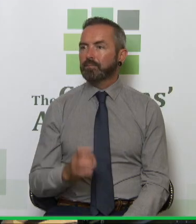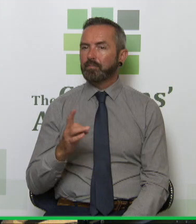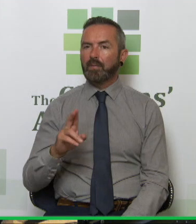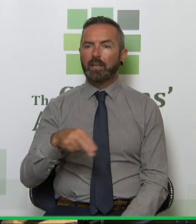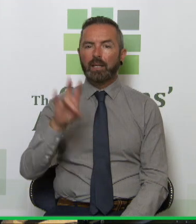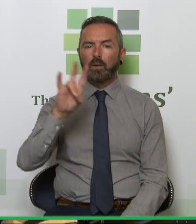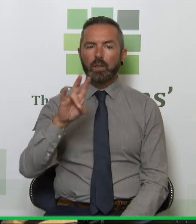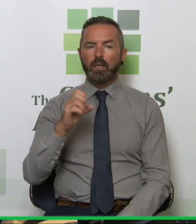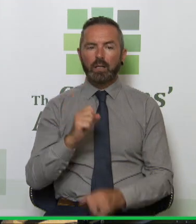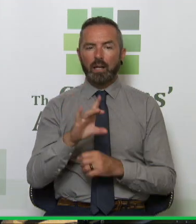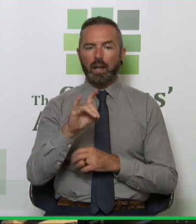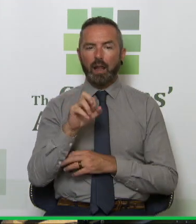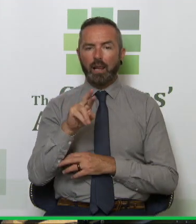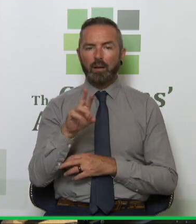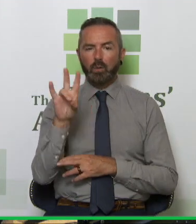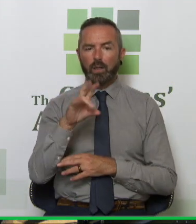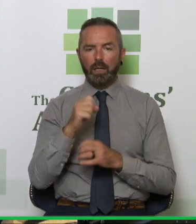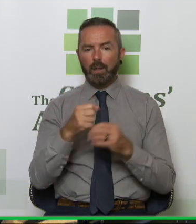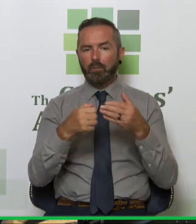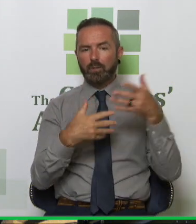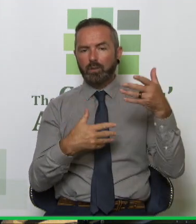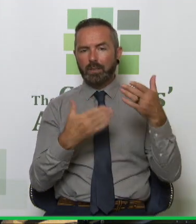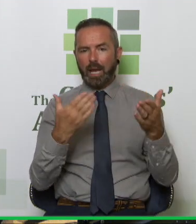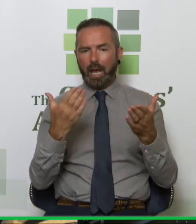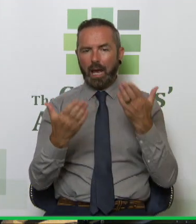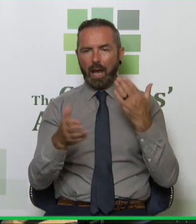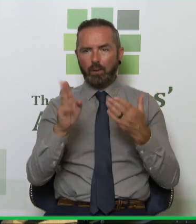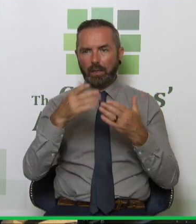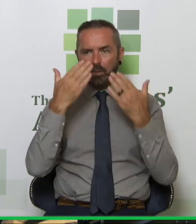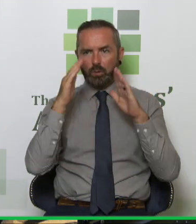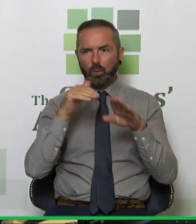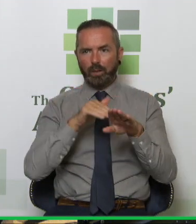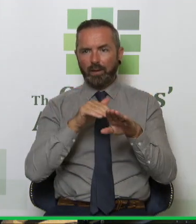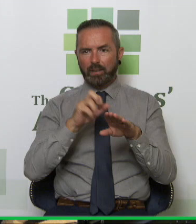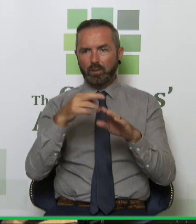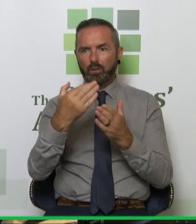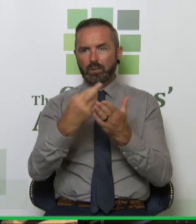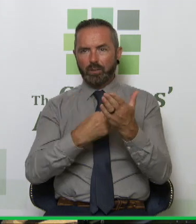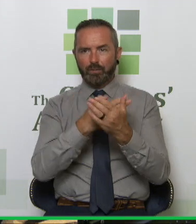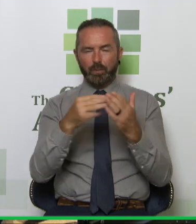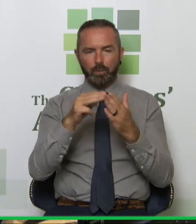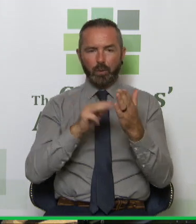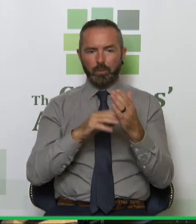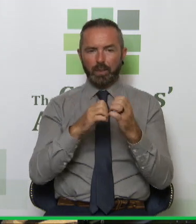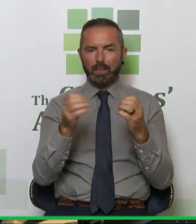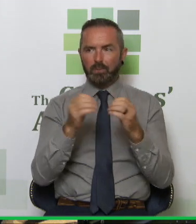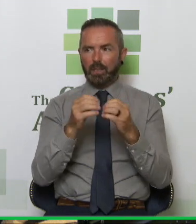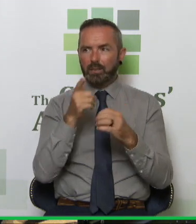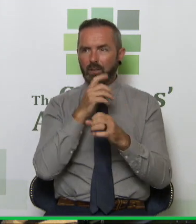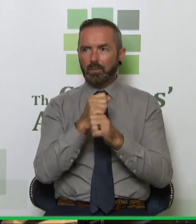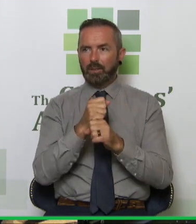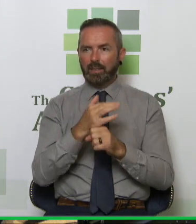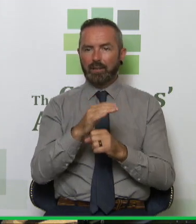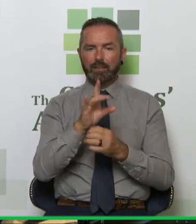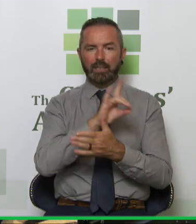is Helen's question just around outcomes. How do you measure effectiveness or outcomes of various programs that you will have each referenced, whether it's restorative